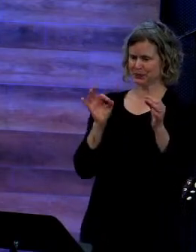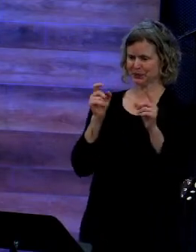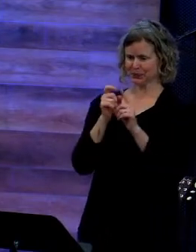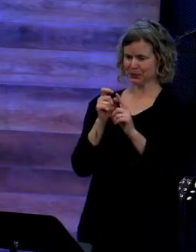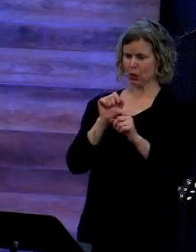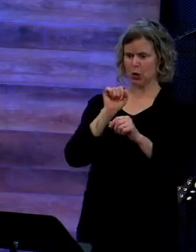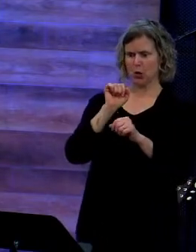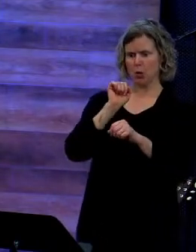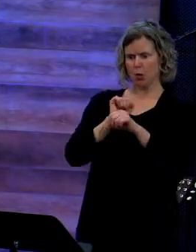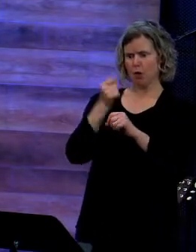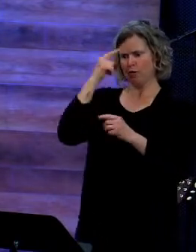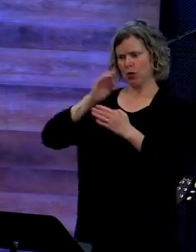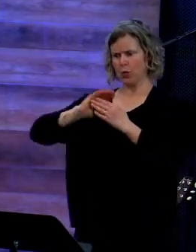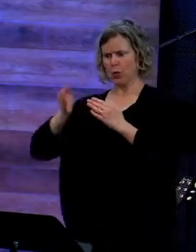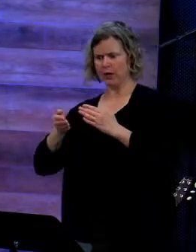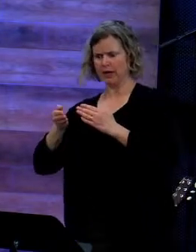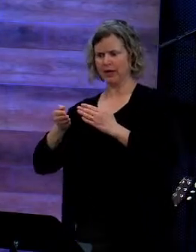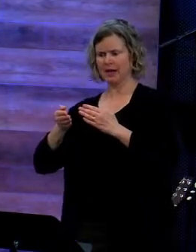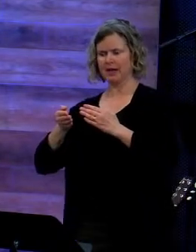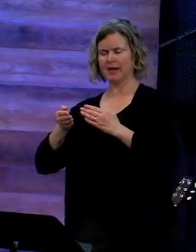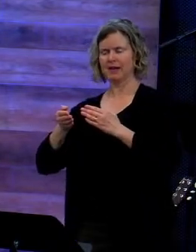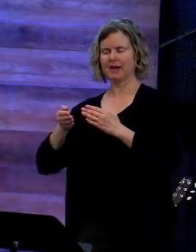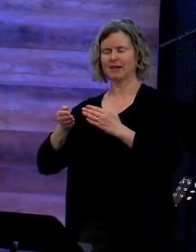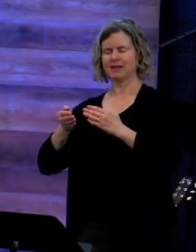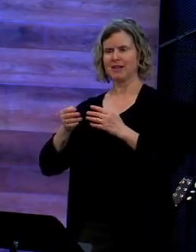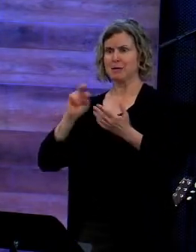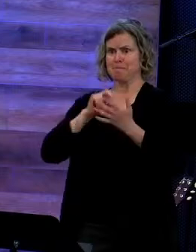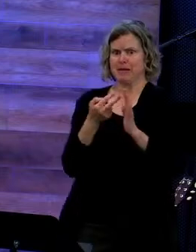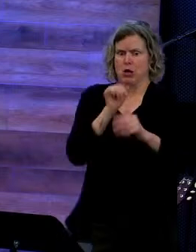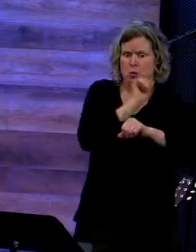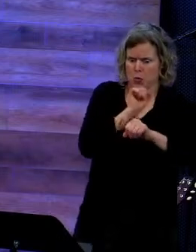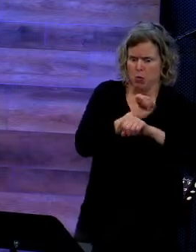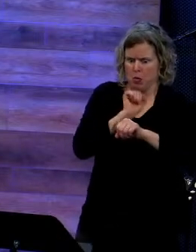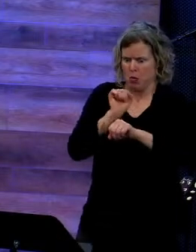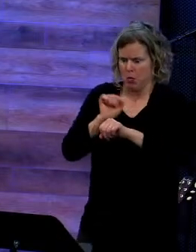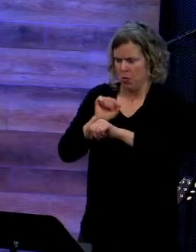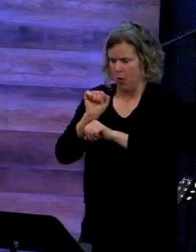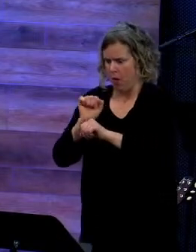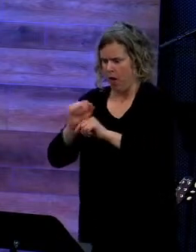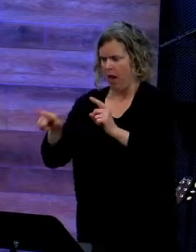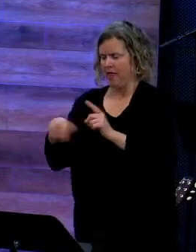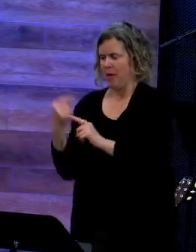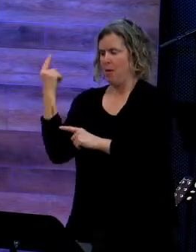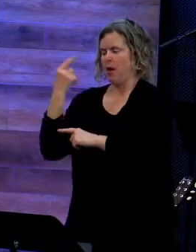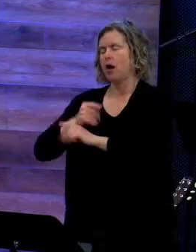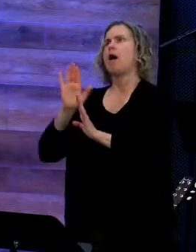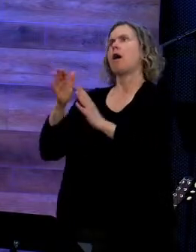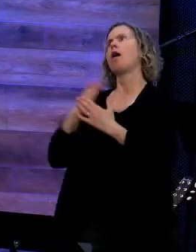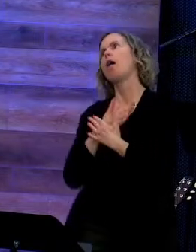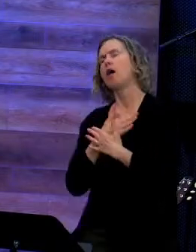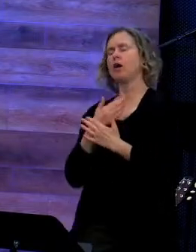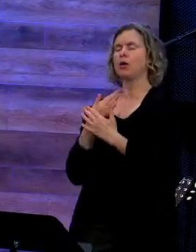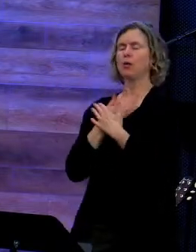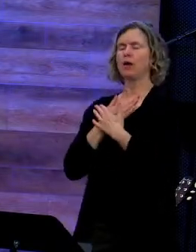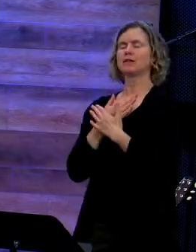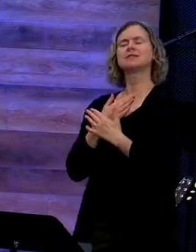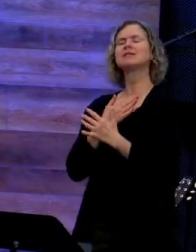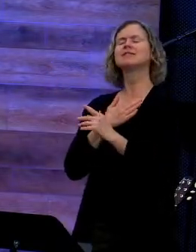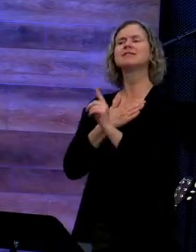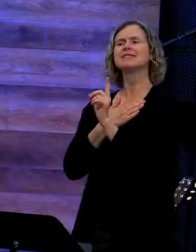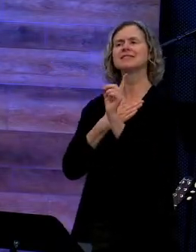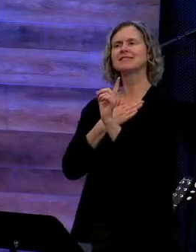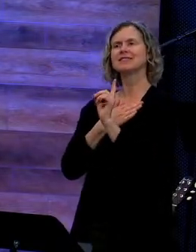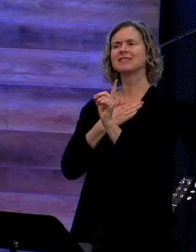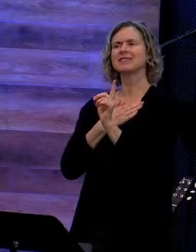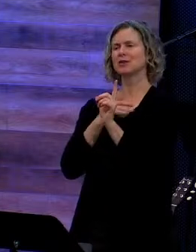is the opposite of that. You are given rest right at the outset, rest in God, and then you are waiting for